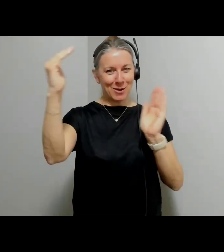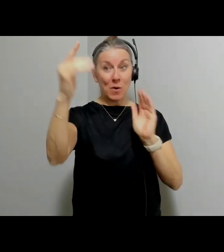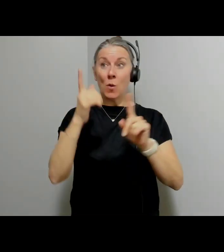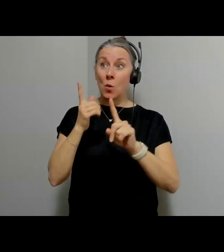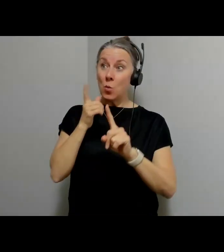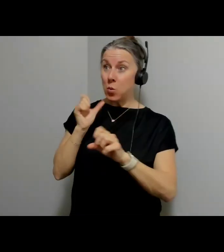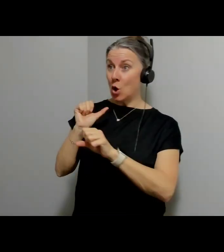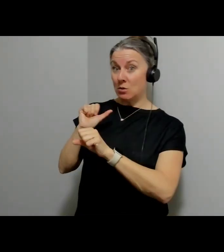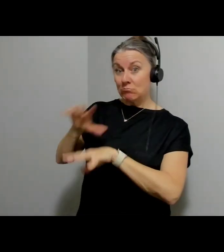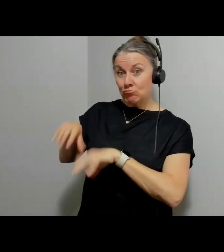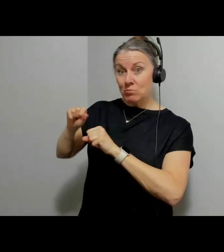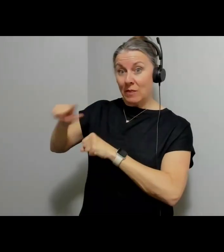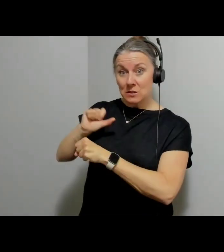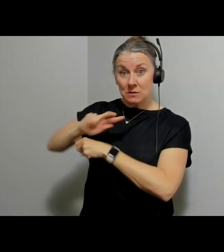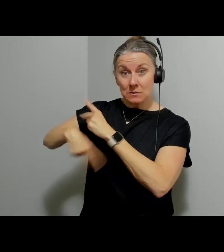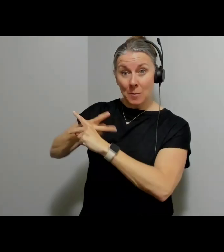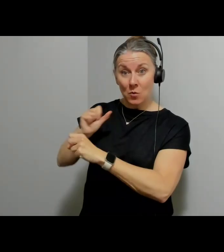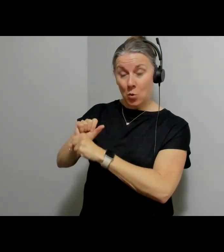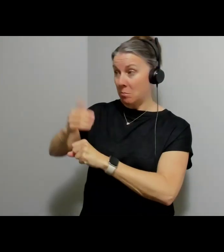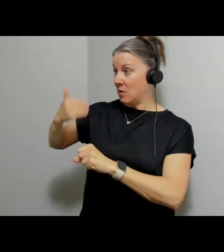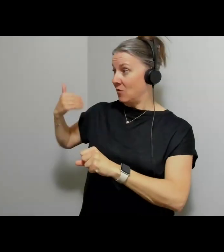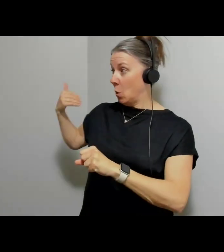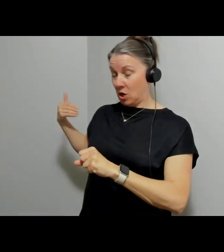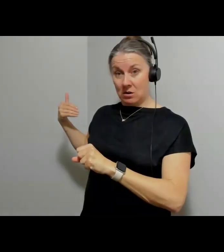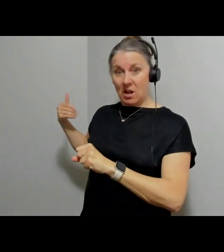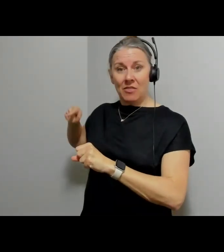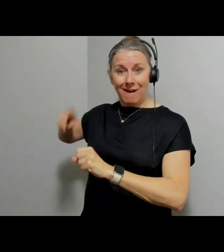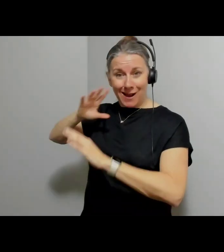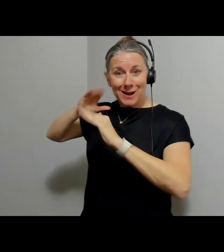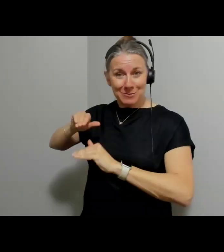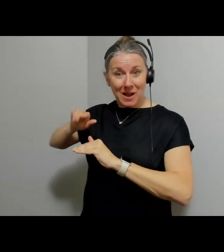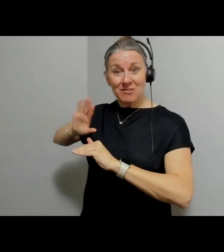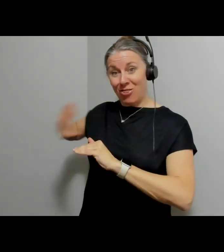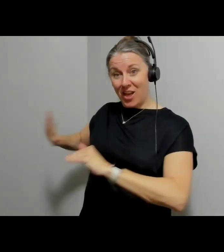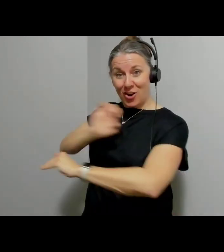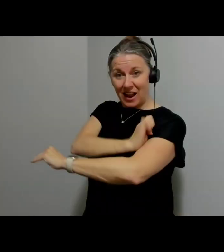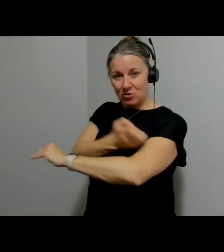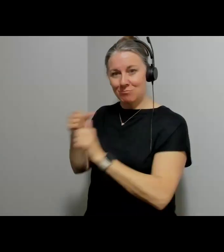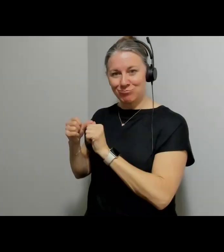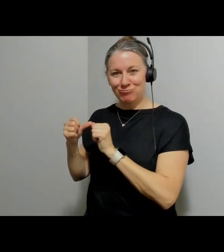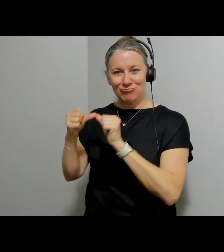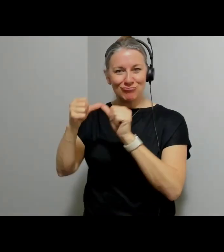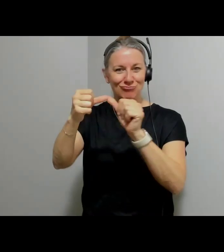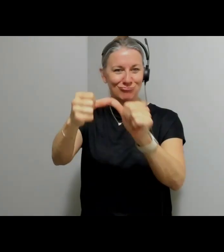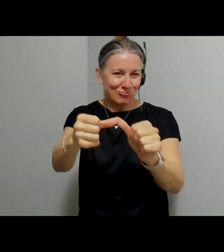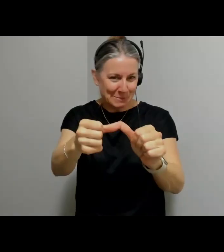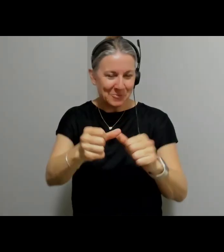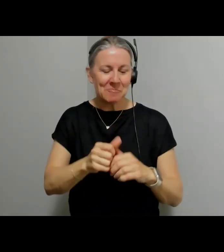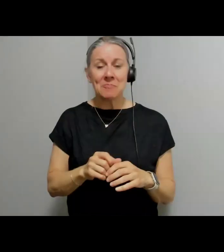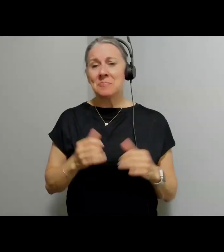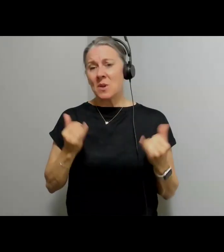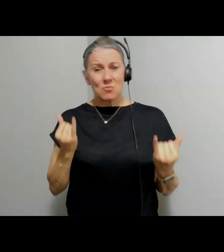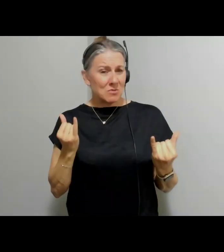us expect us to continue on with the energy and momentum. We're going to talk today at a